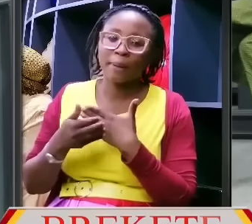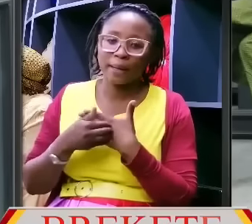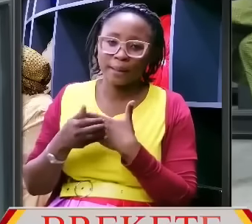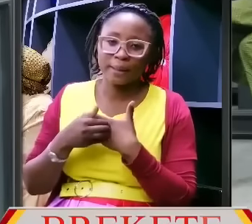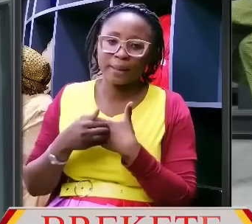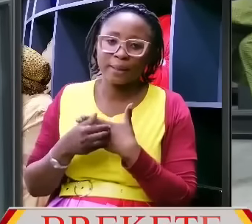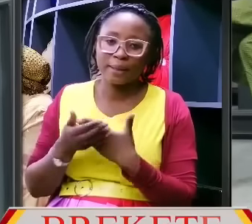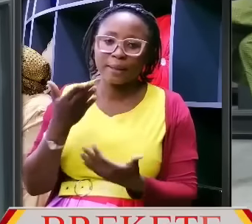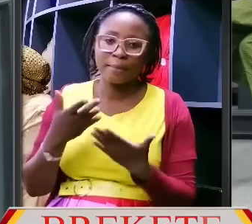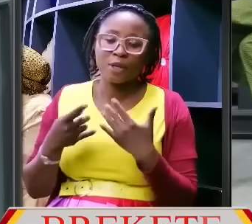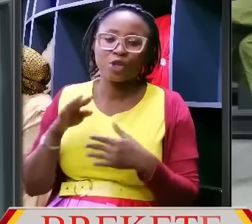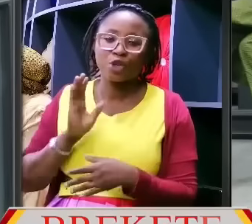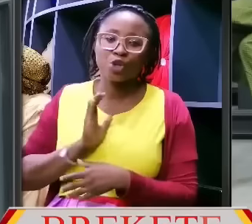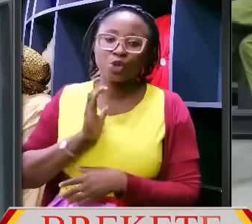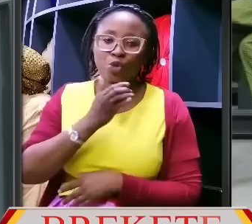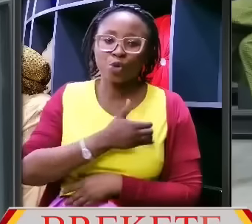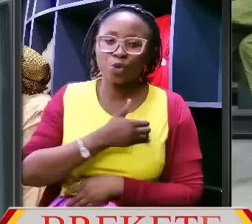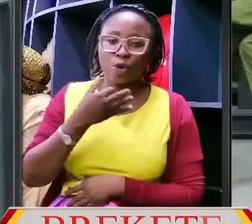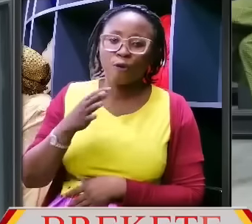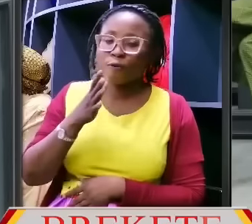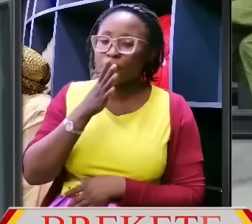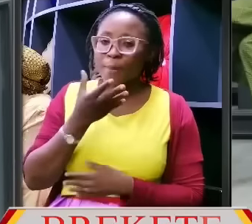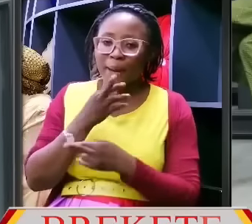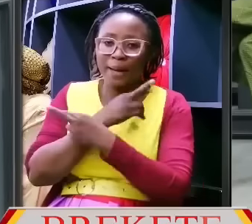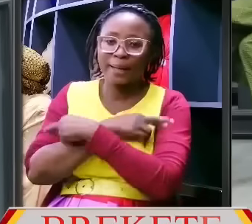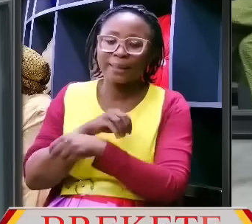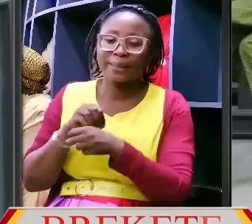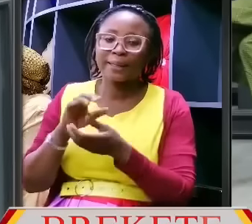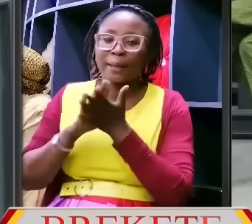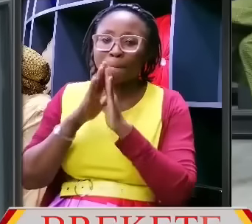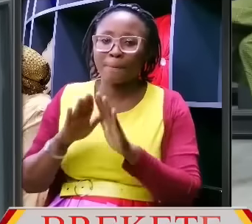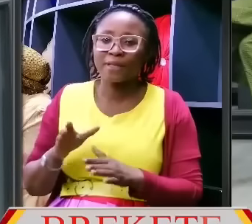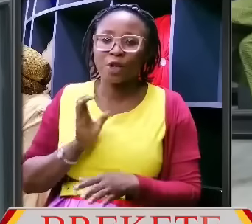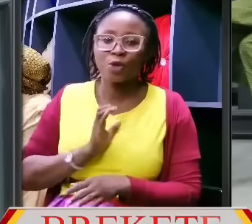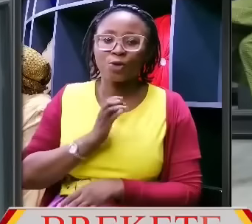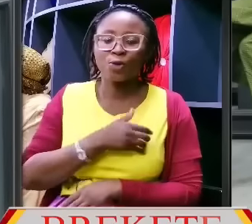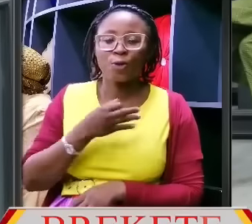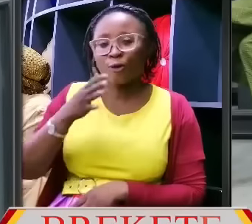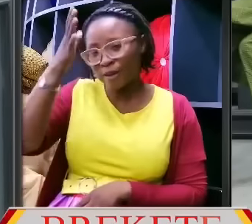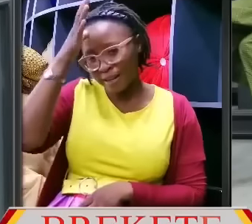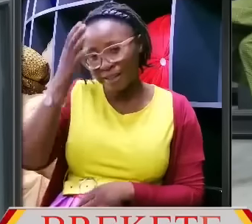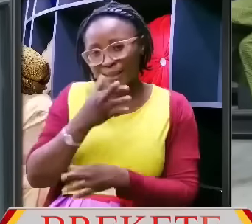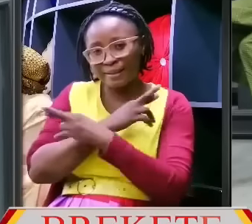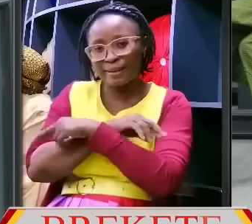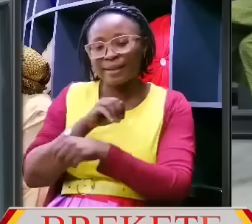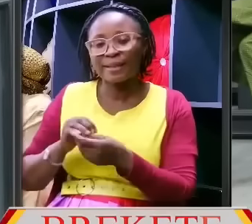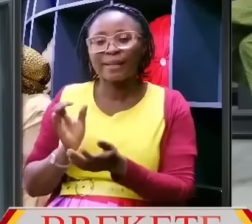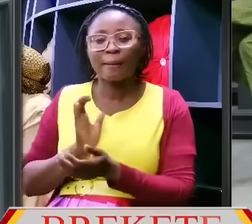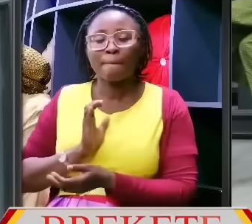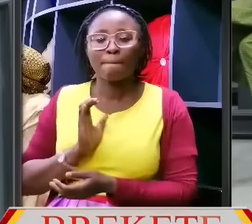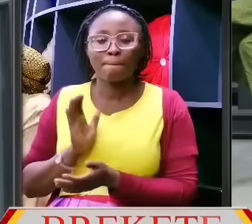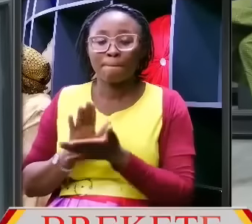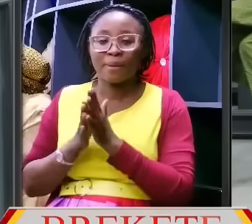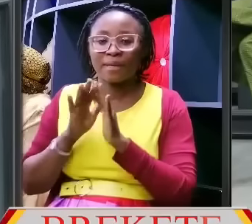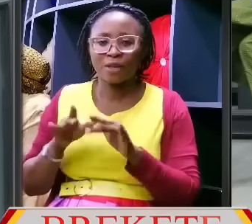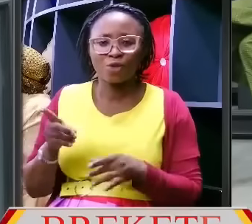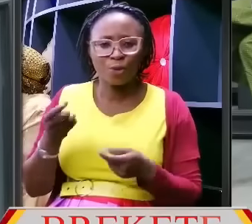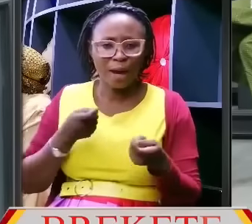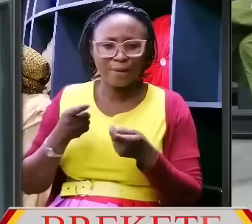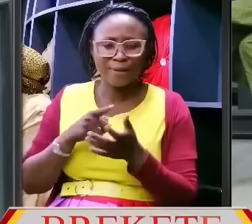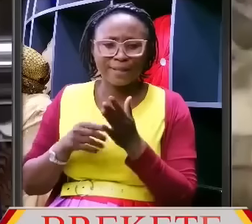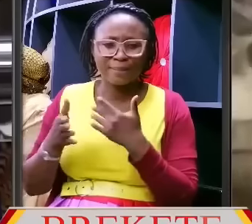God. May the soul of Mama rest in peace. May the soul of our daddy rest in peace. Did we handle this matter